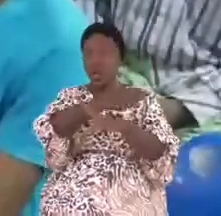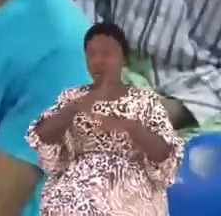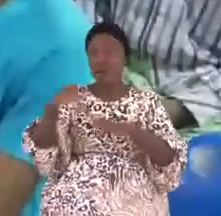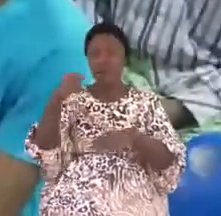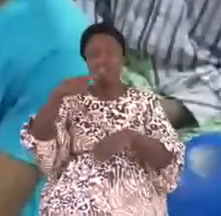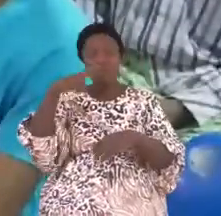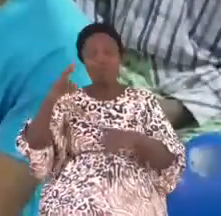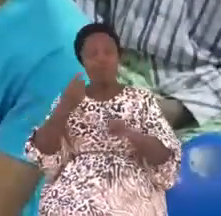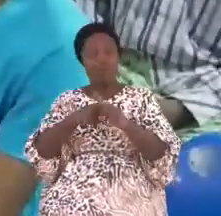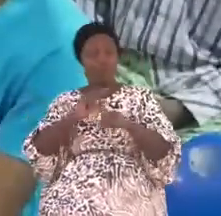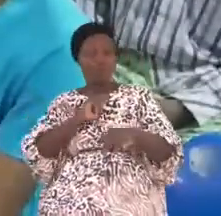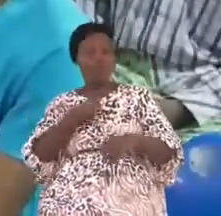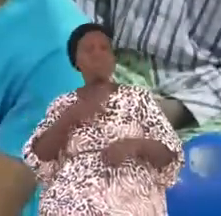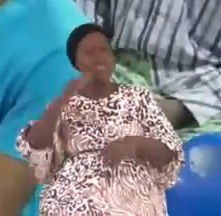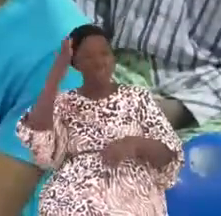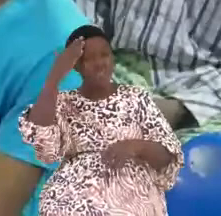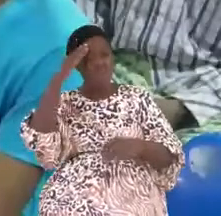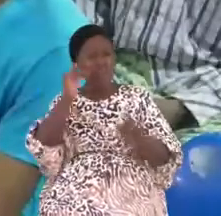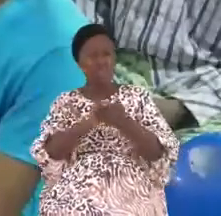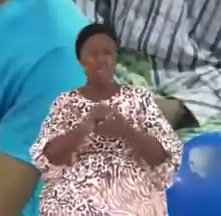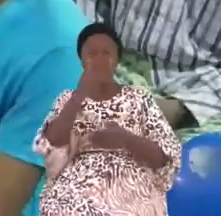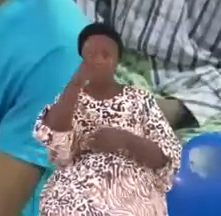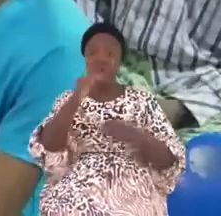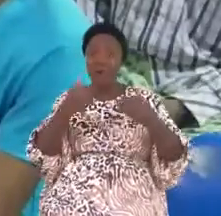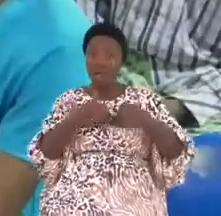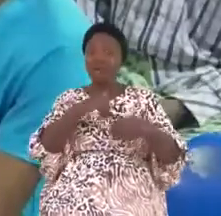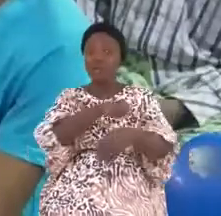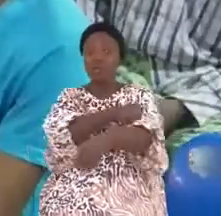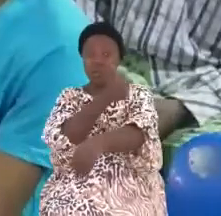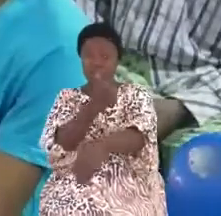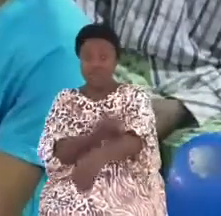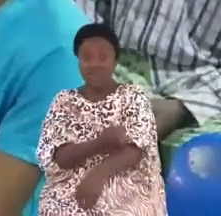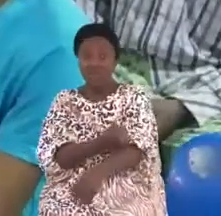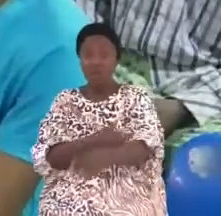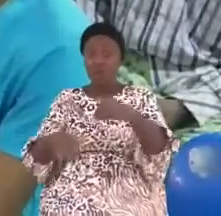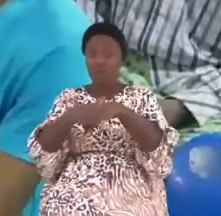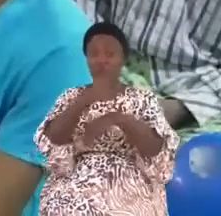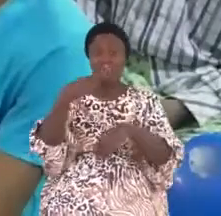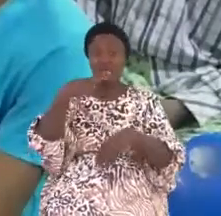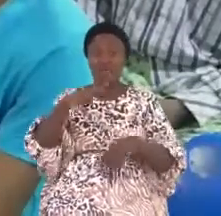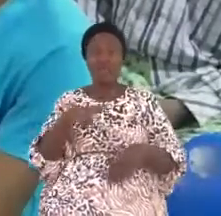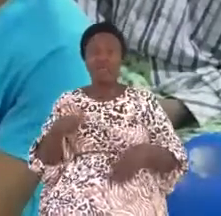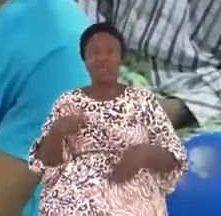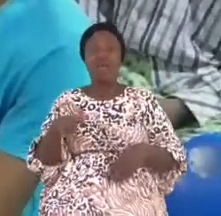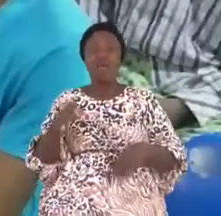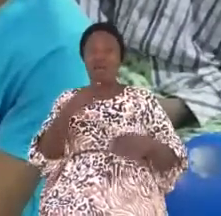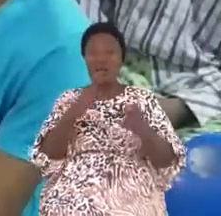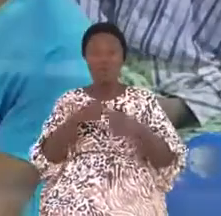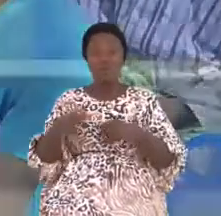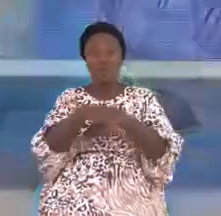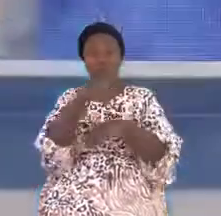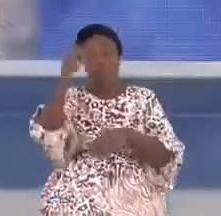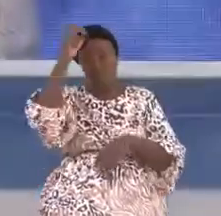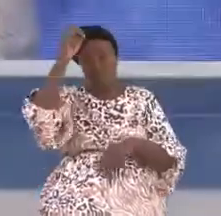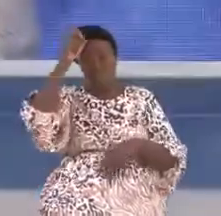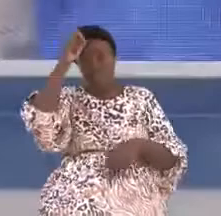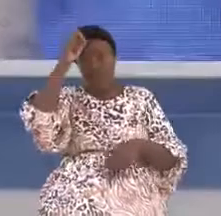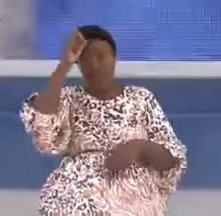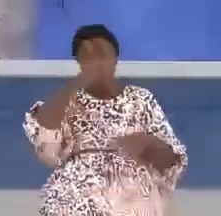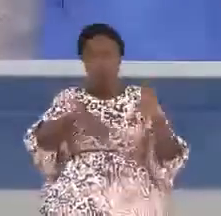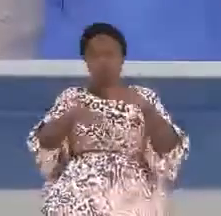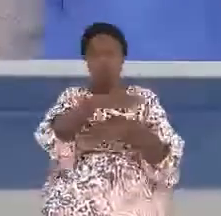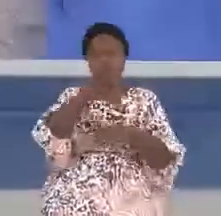that god has authority over the serpents over satan over